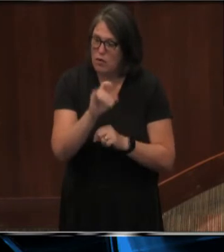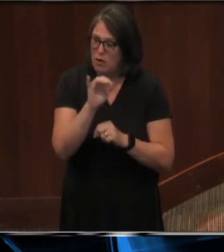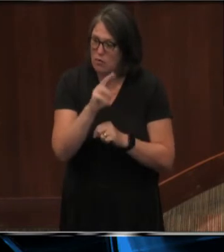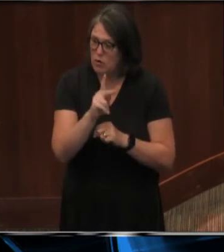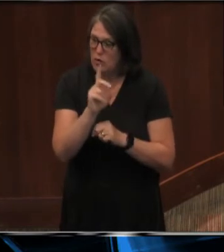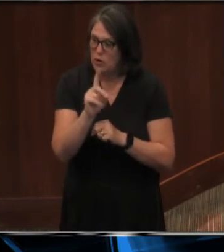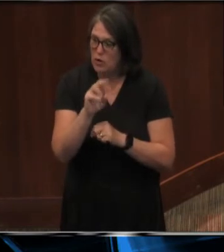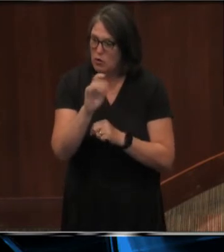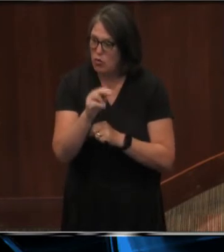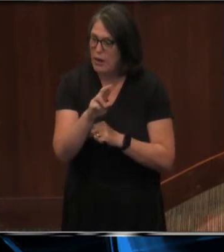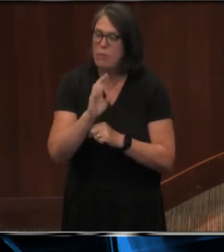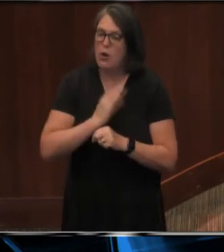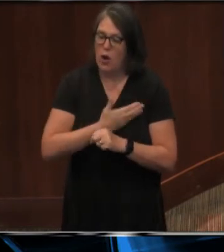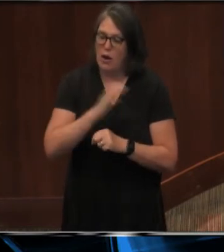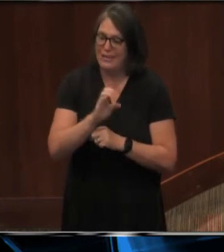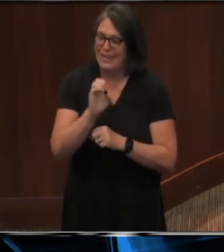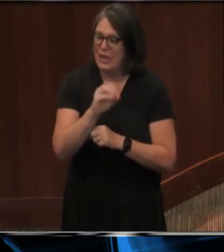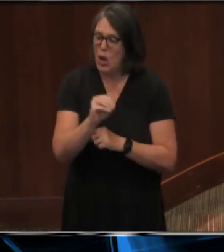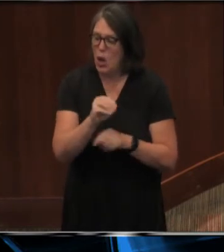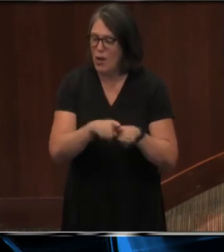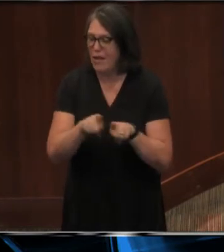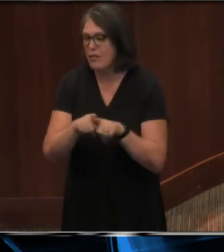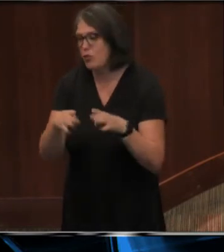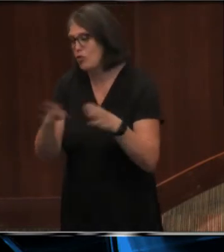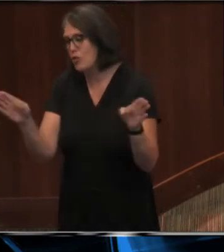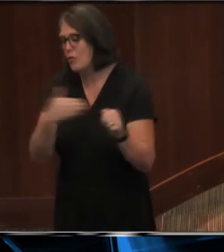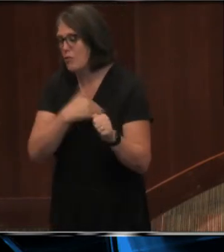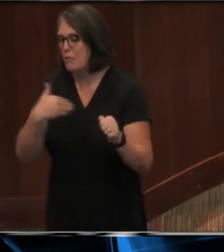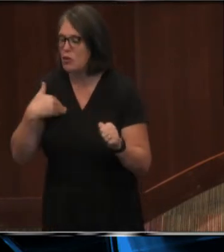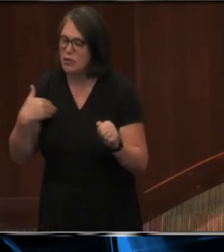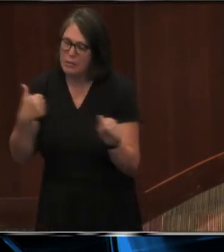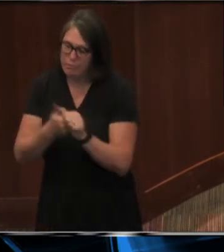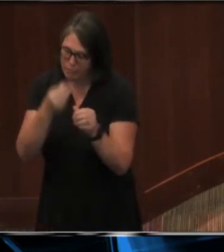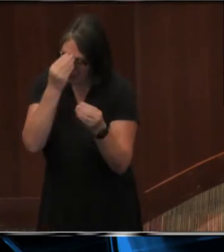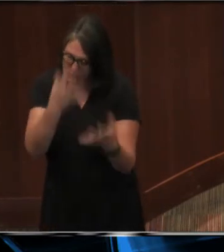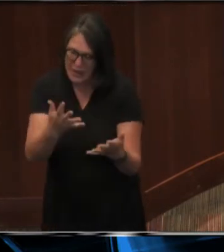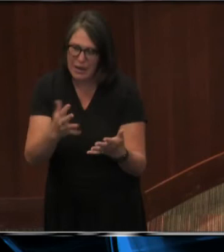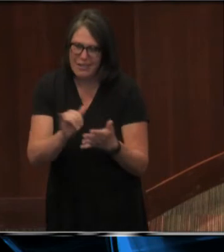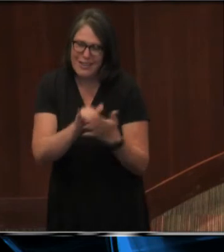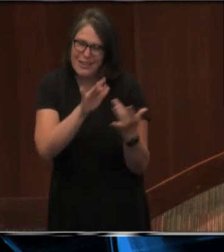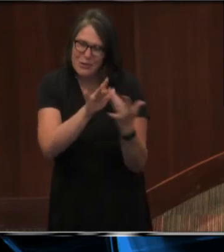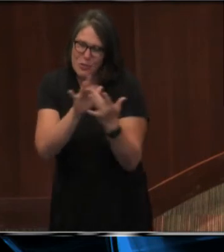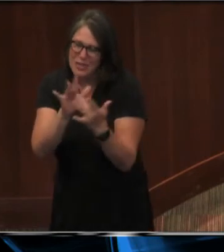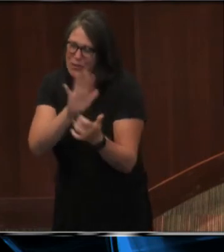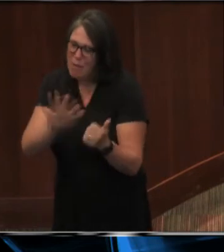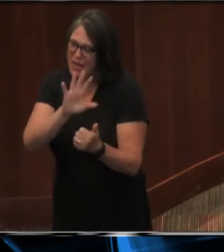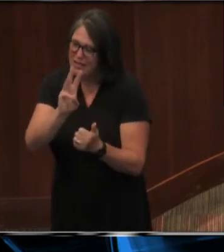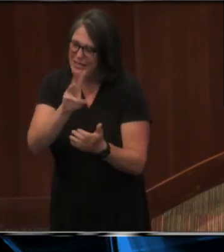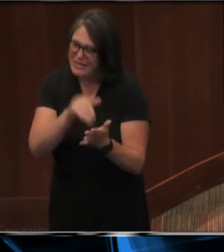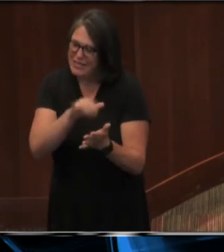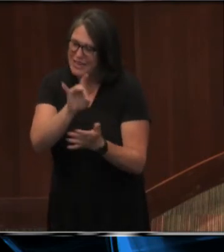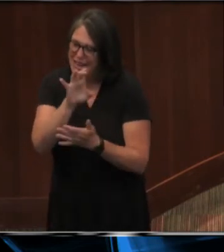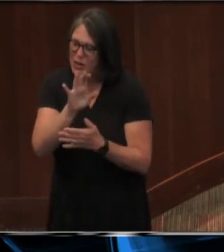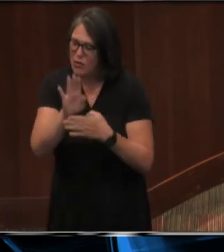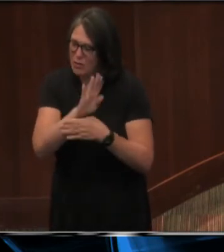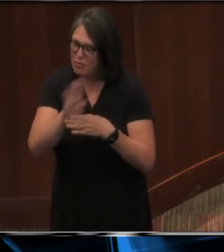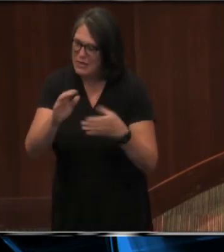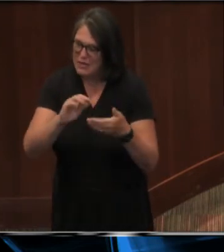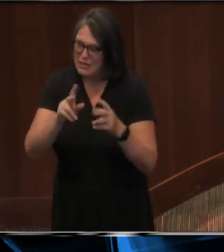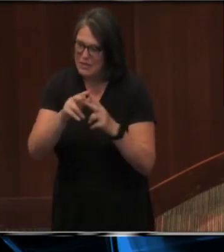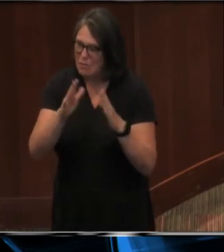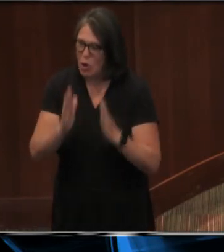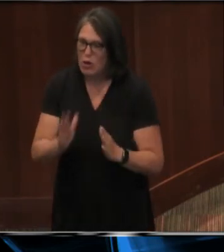and CEO, as well as a general membership update. These reach approximately 6,800 business partners throughout